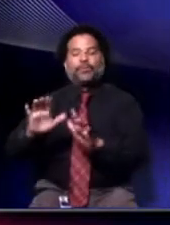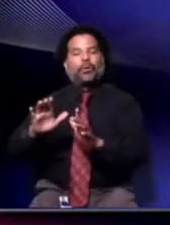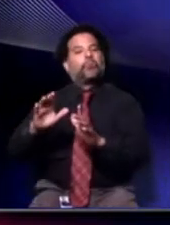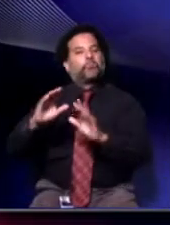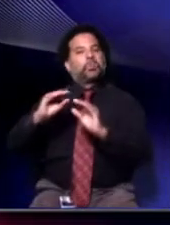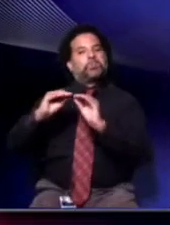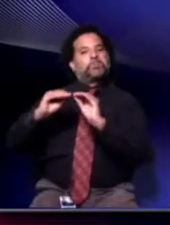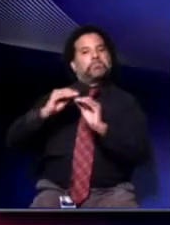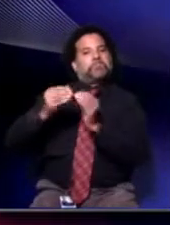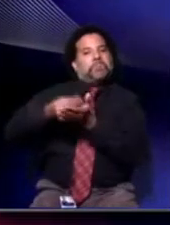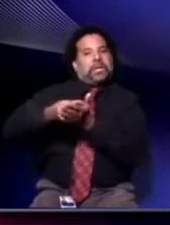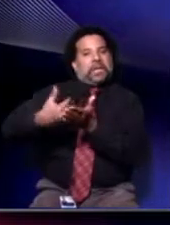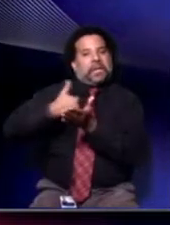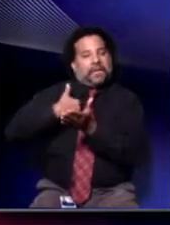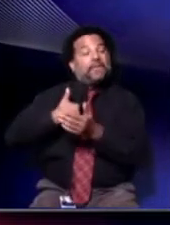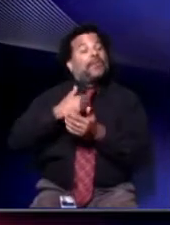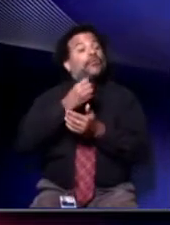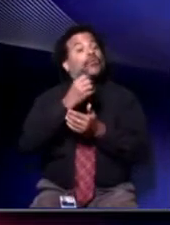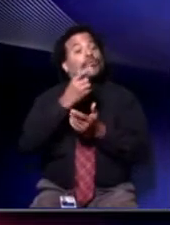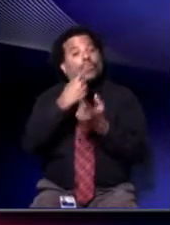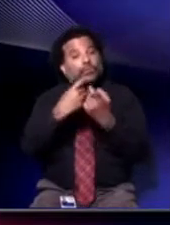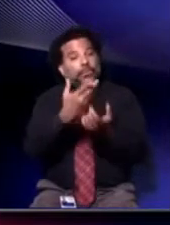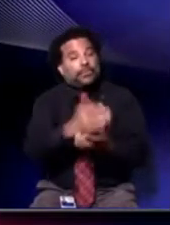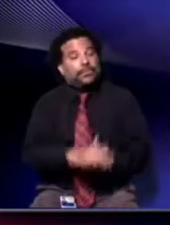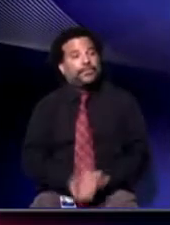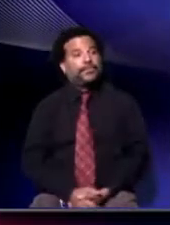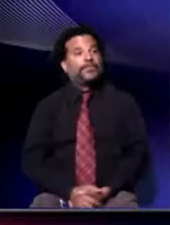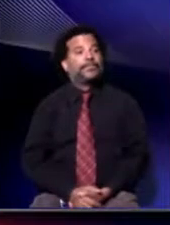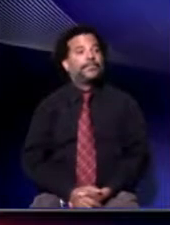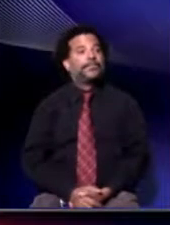That, if I can answer any questions.